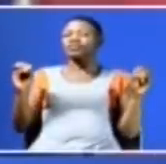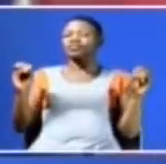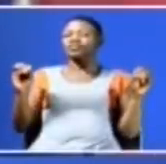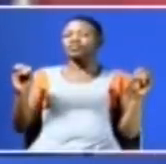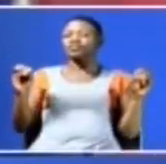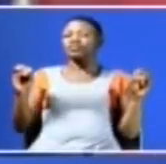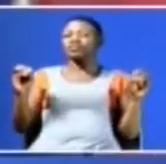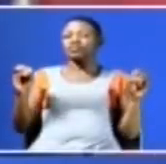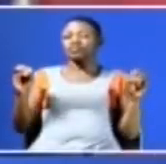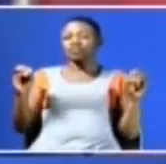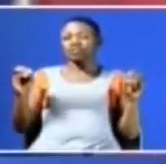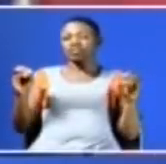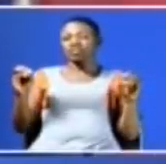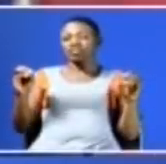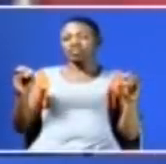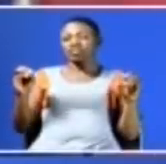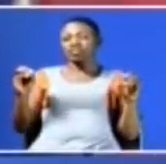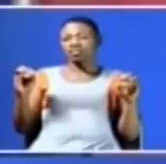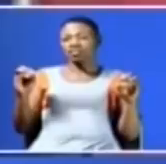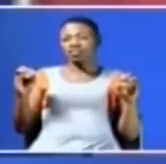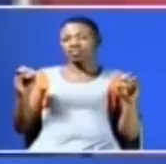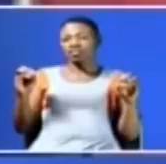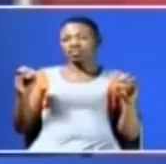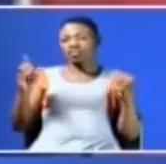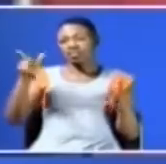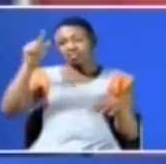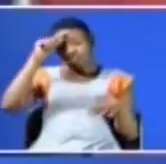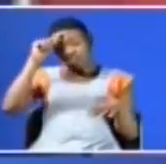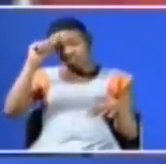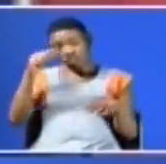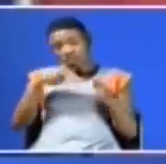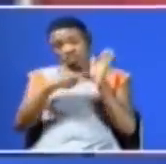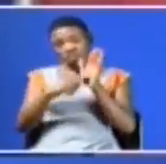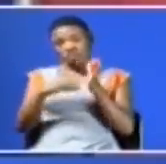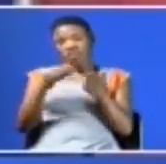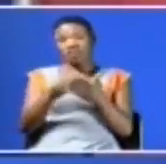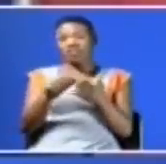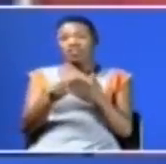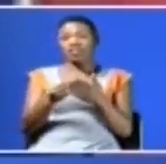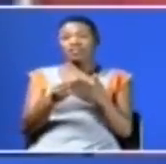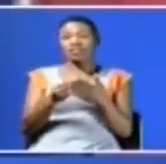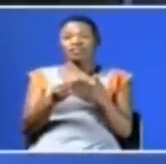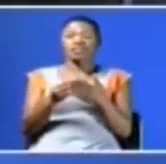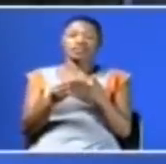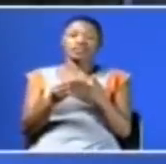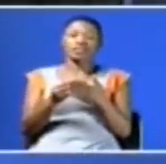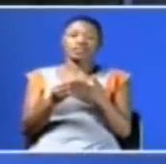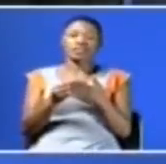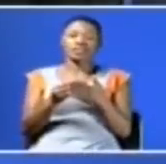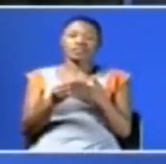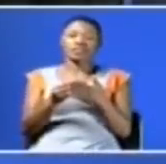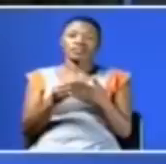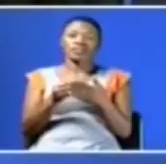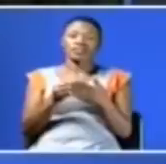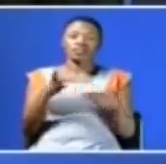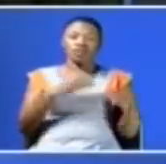know, even this currency thing, you'll find that the small businesses are going to be hit. Mm. They're going to be hit. It's not